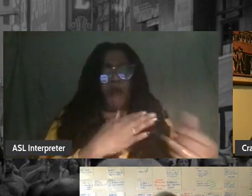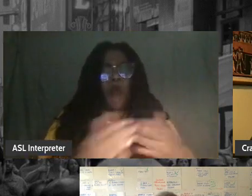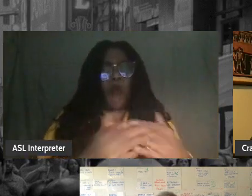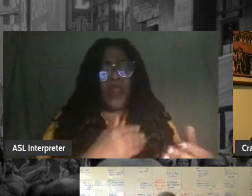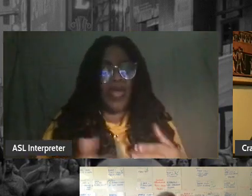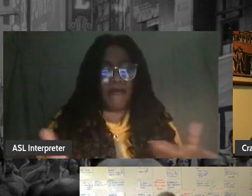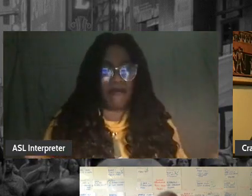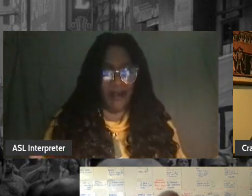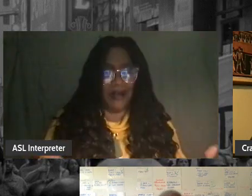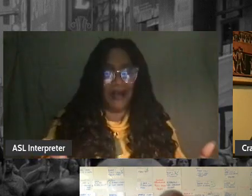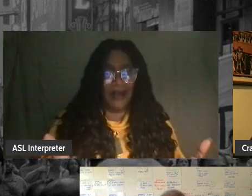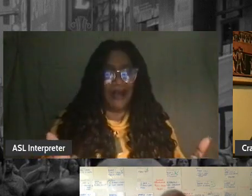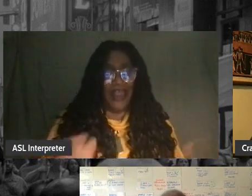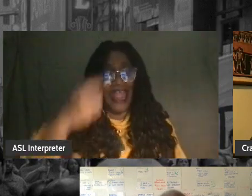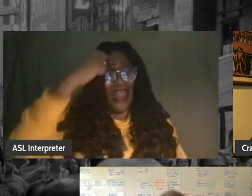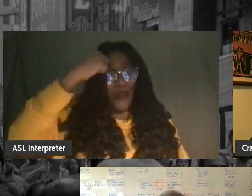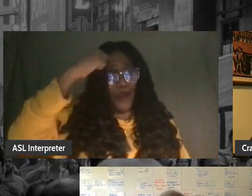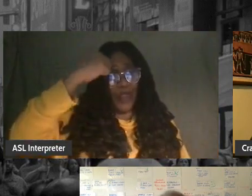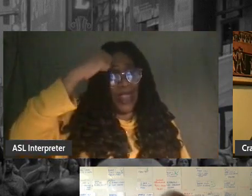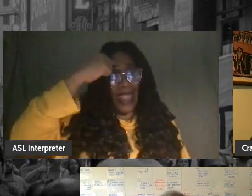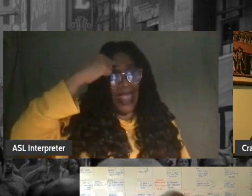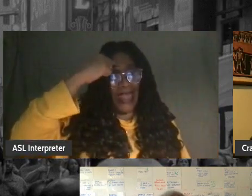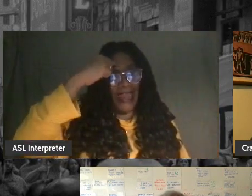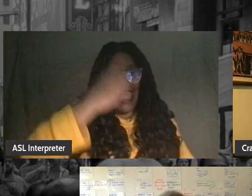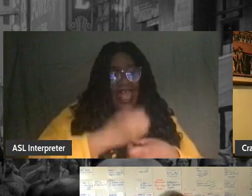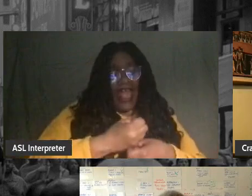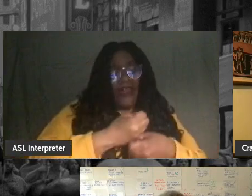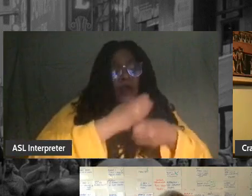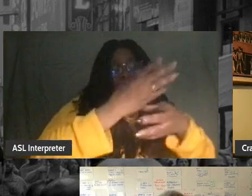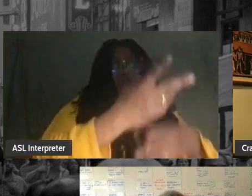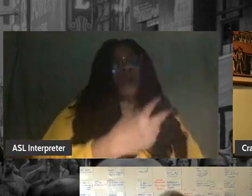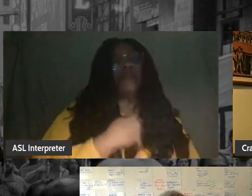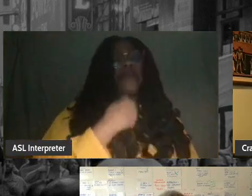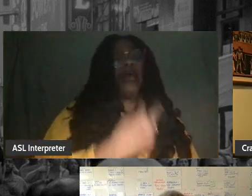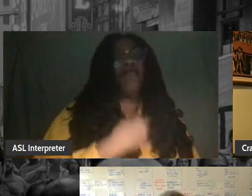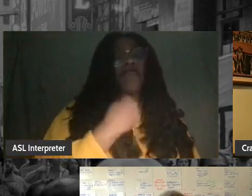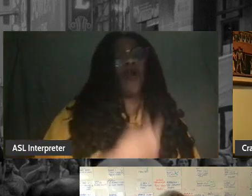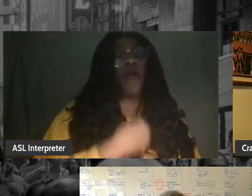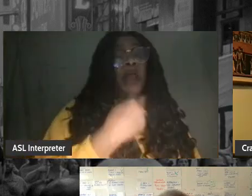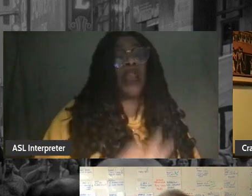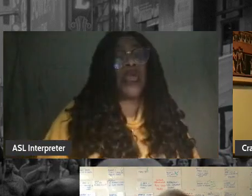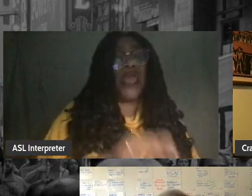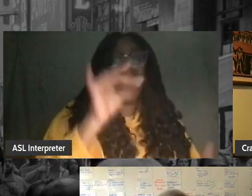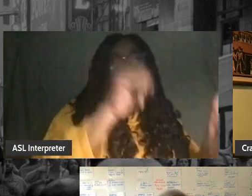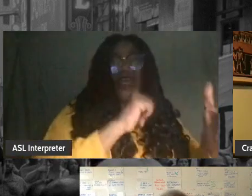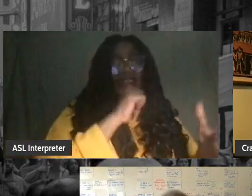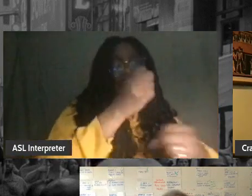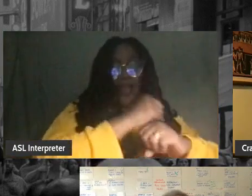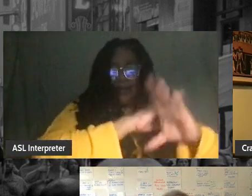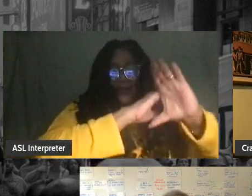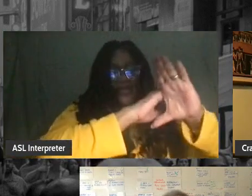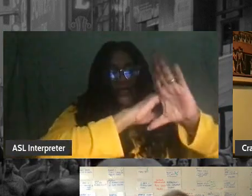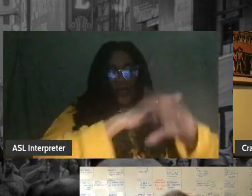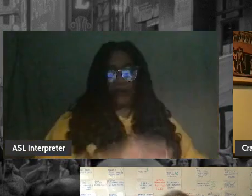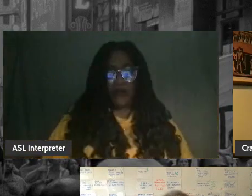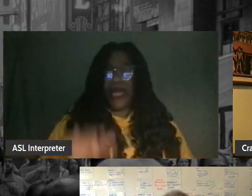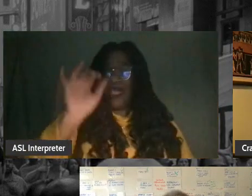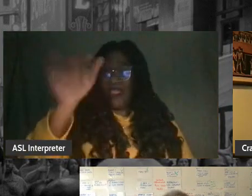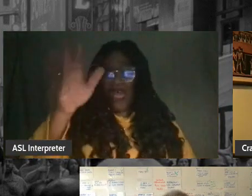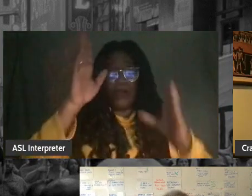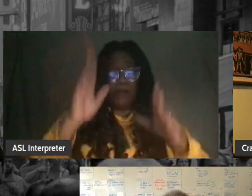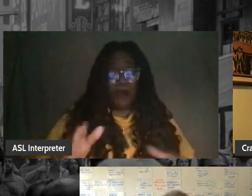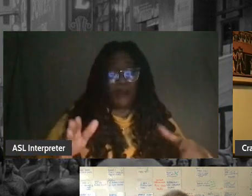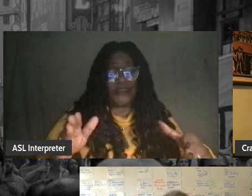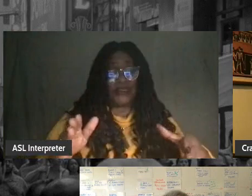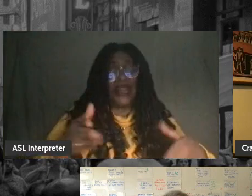is, in your head, and you express that verbally to someone else, that's not protectable. That person has the right to take